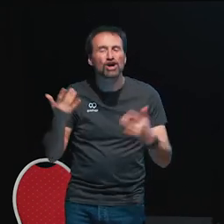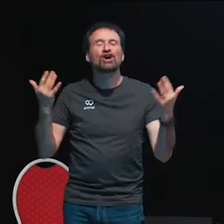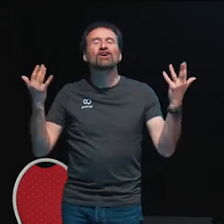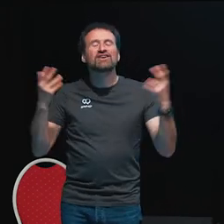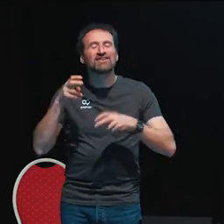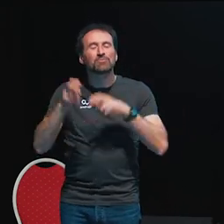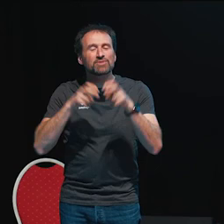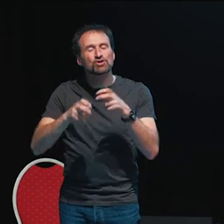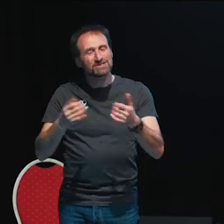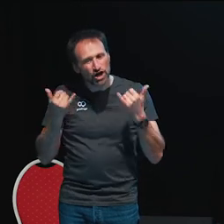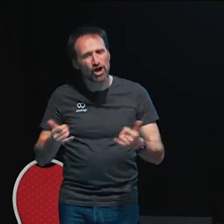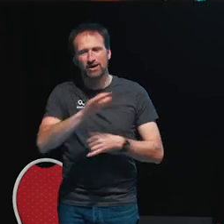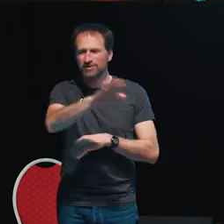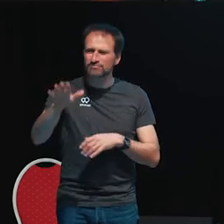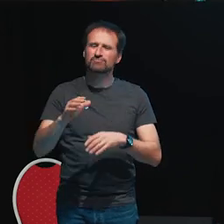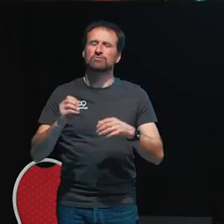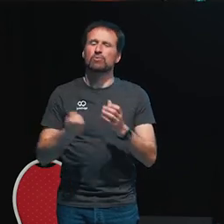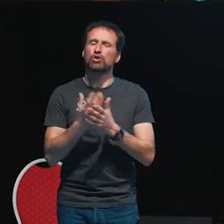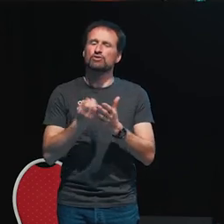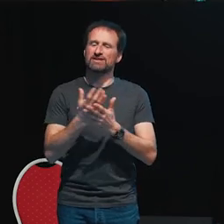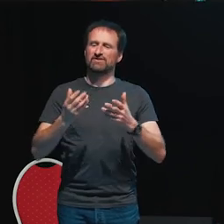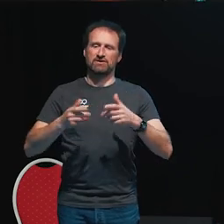today and powers your production websites?